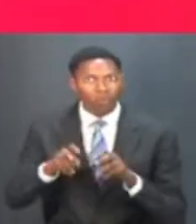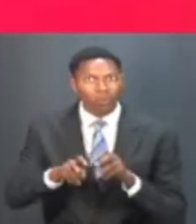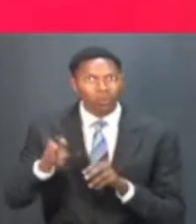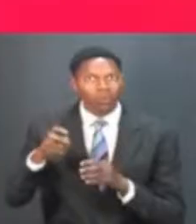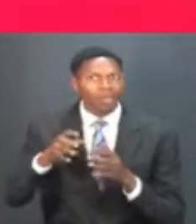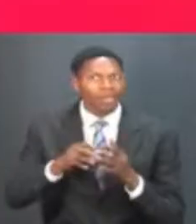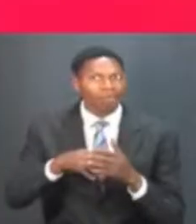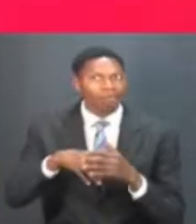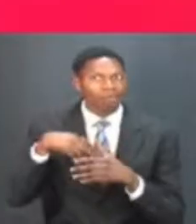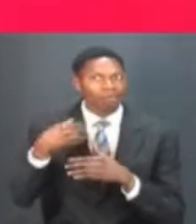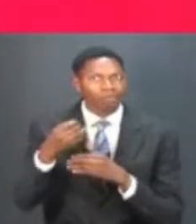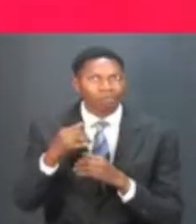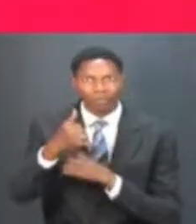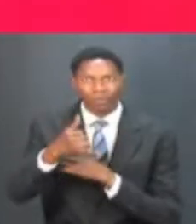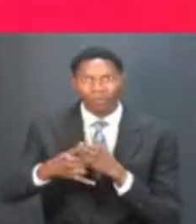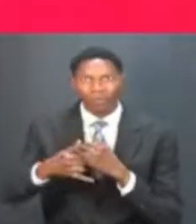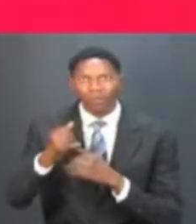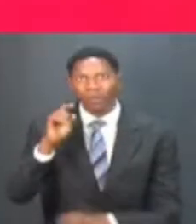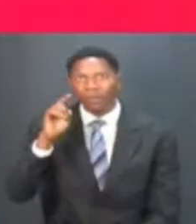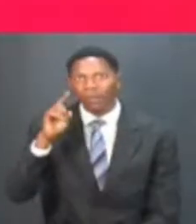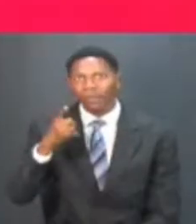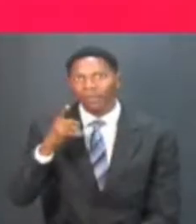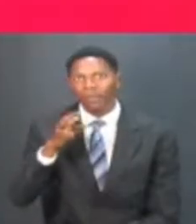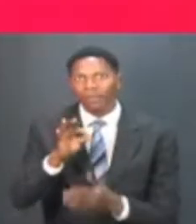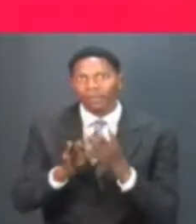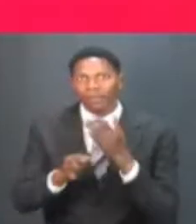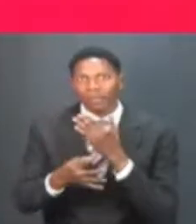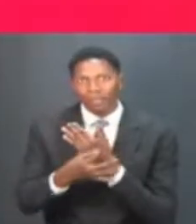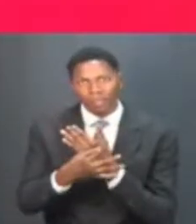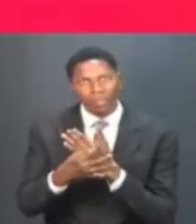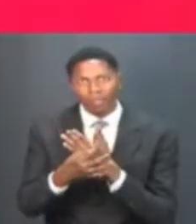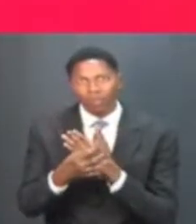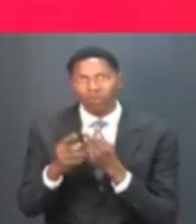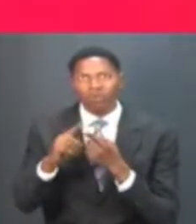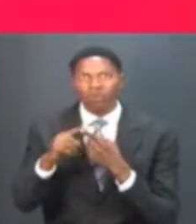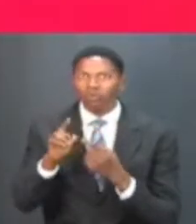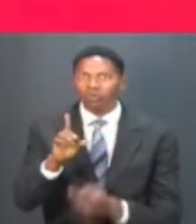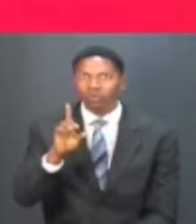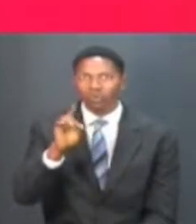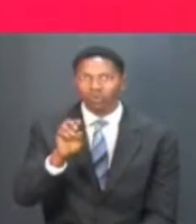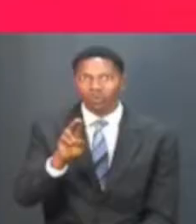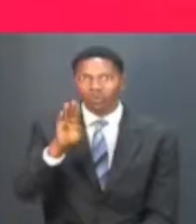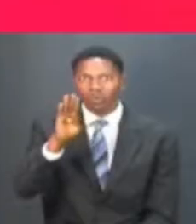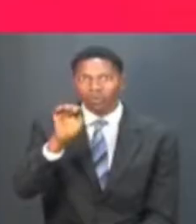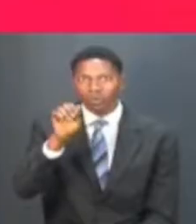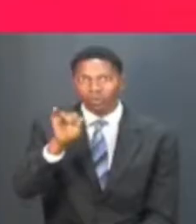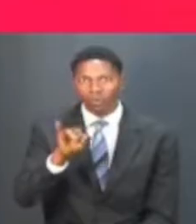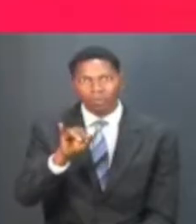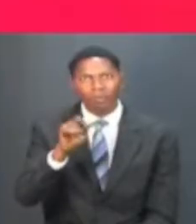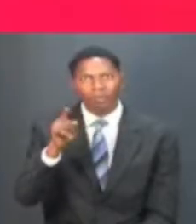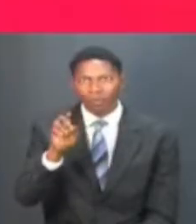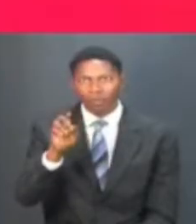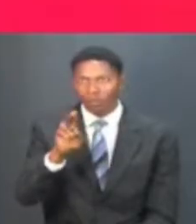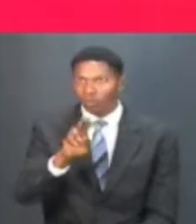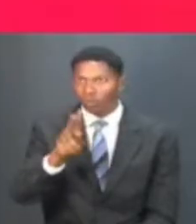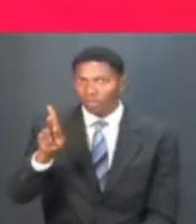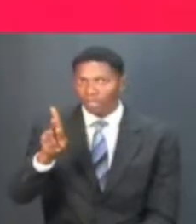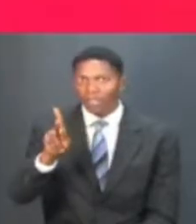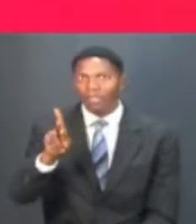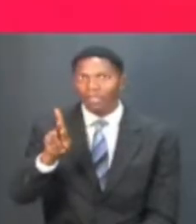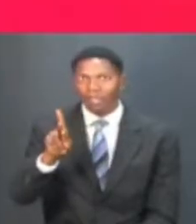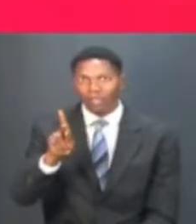February 2026 to Dubai, United Arab Emirates, to participate in